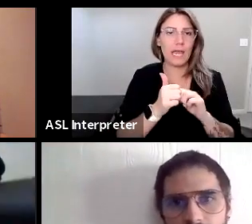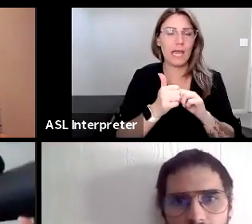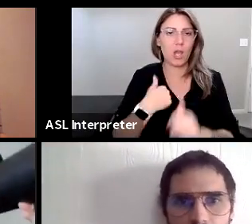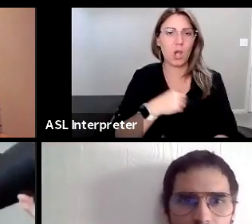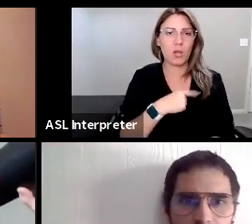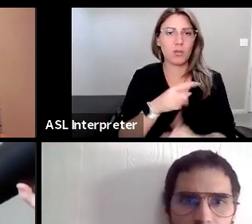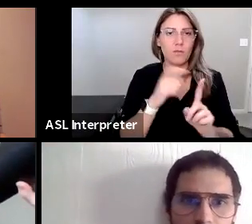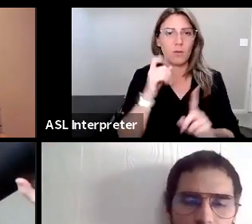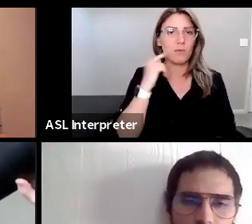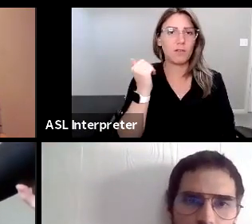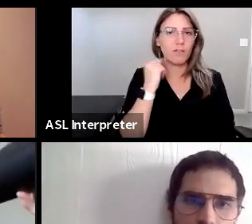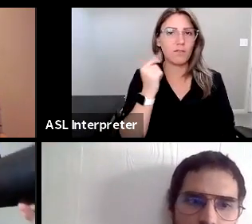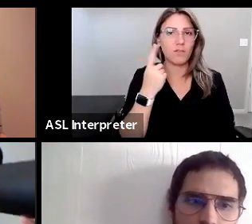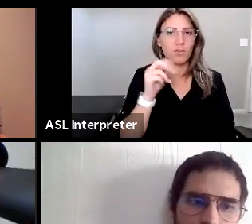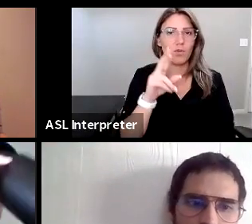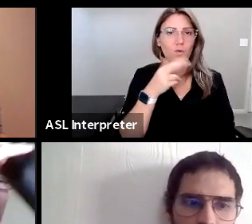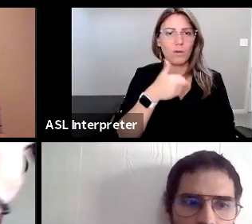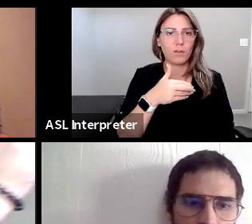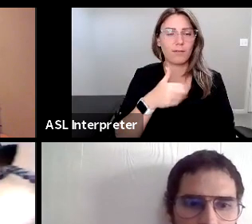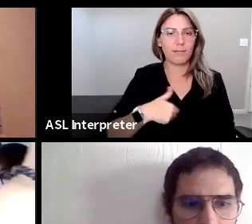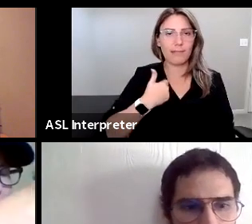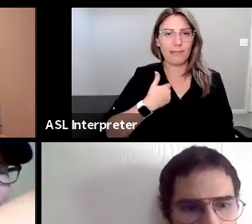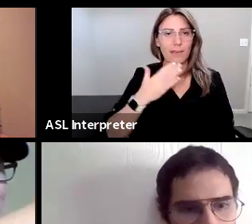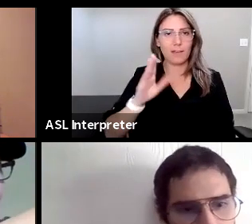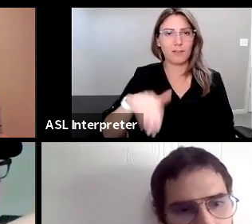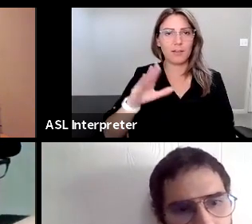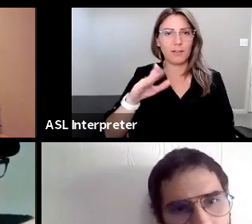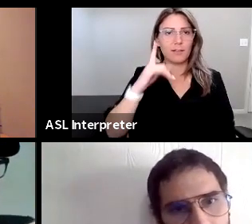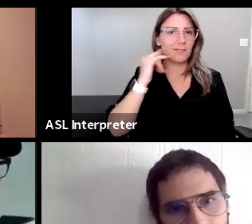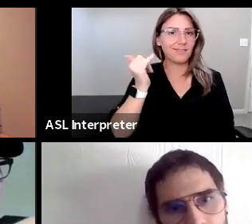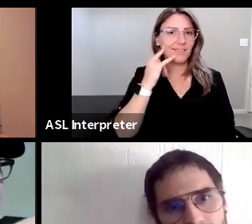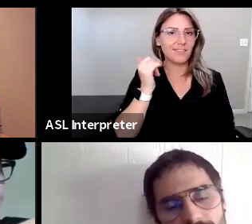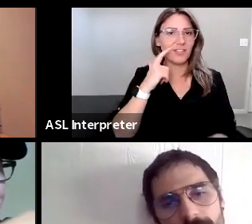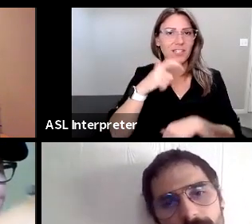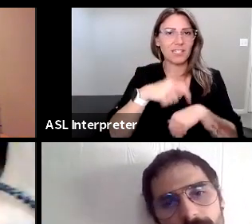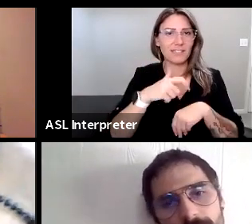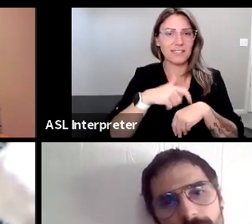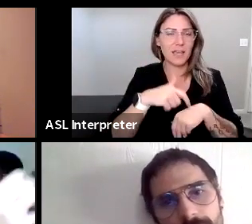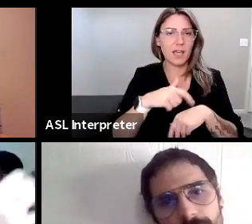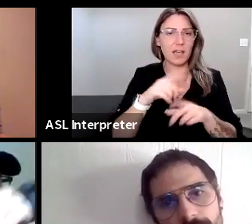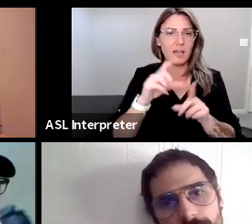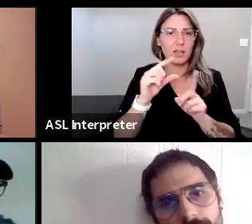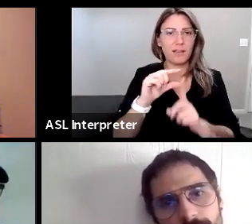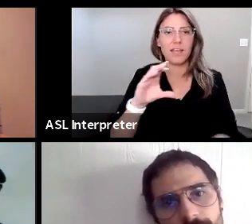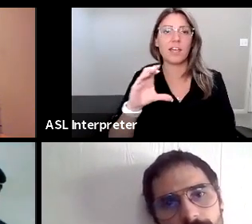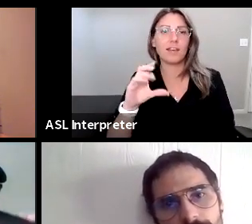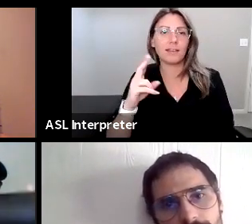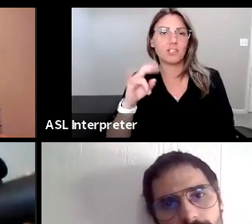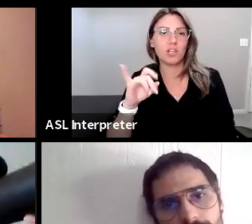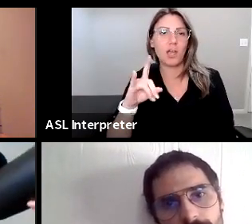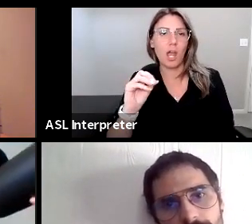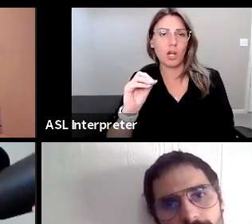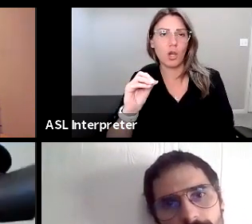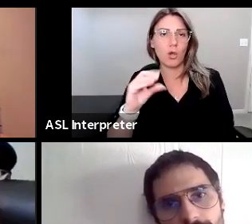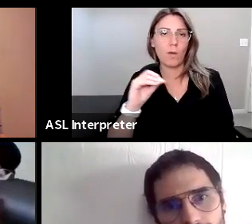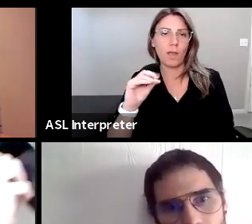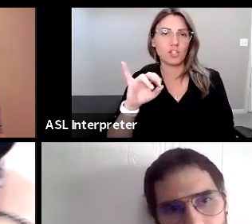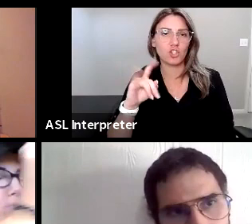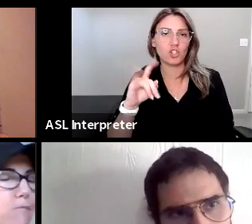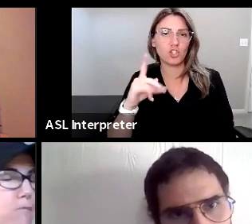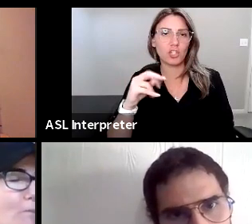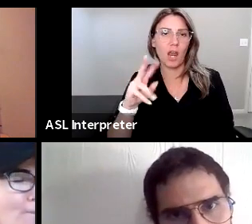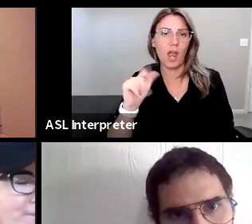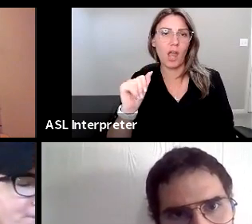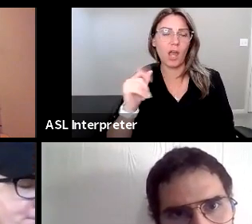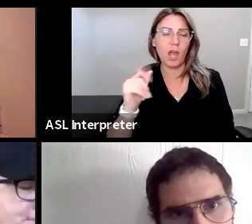from California who've lived in California, there was a time when the term Chicano, Chicana really came to